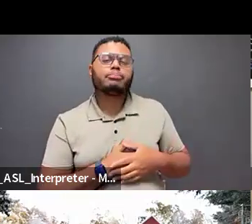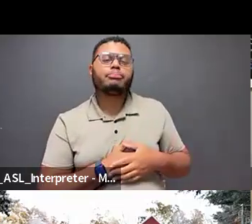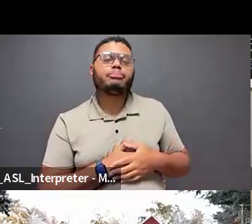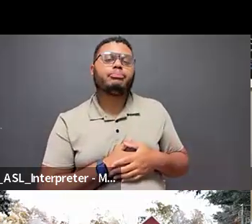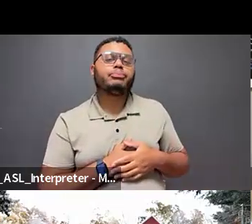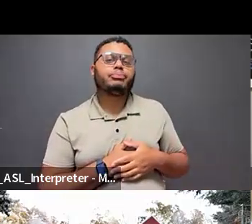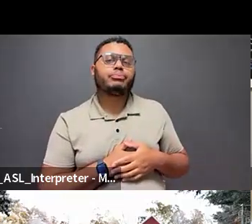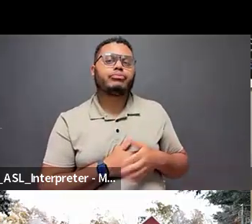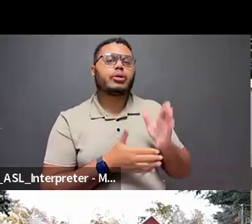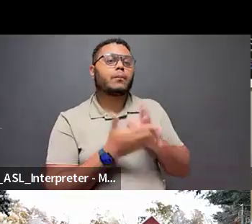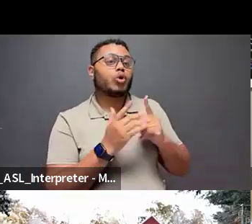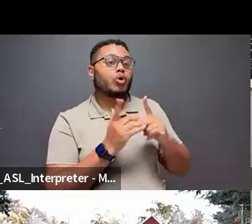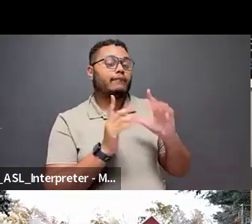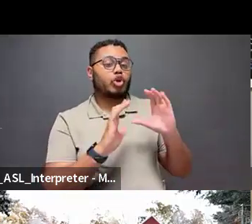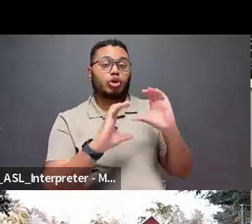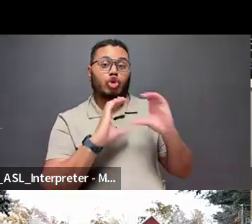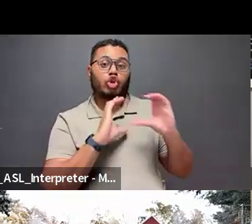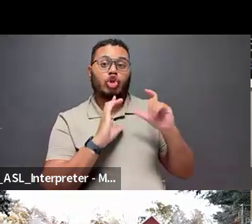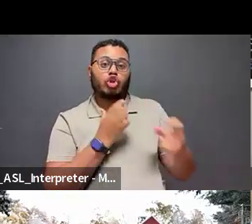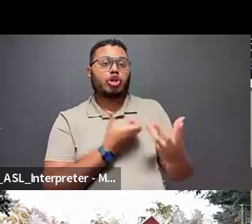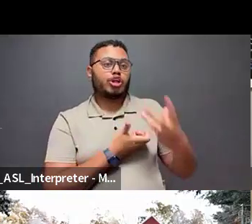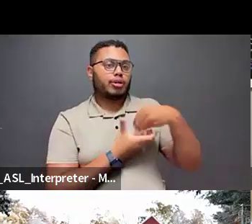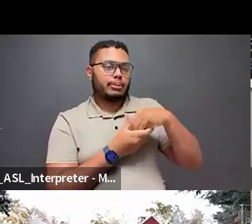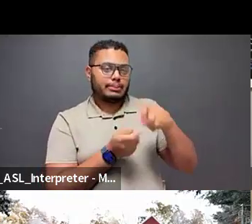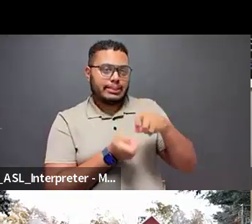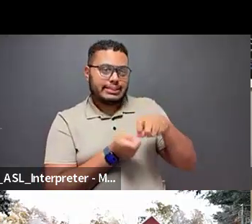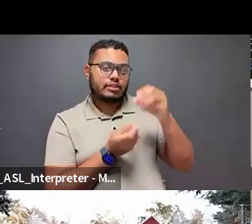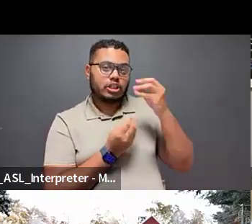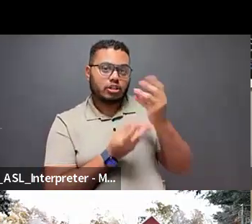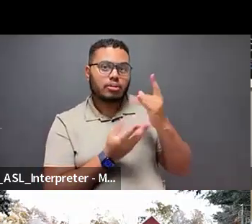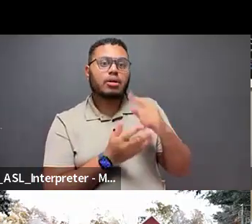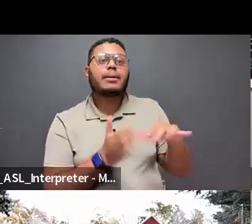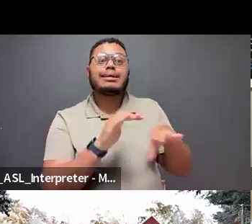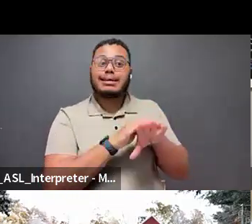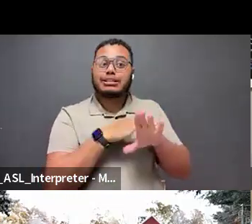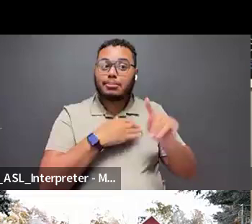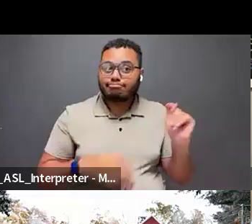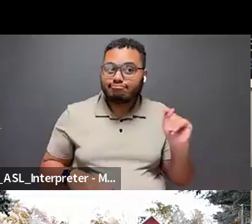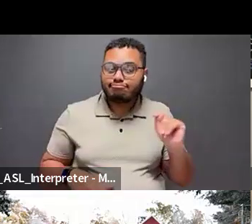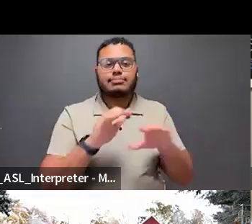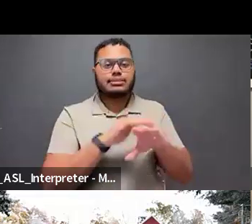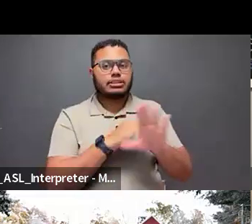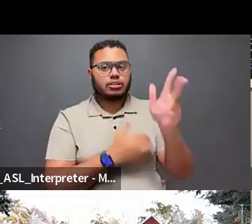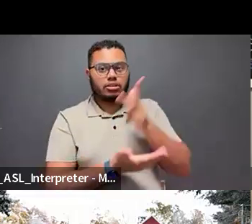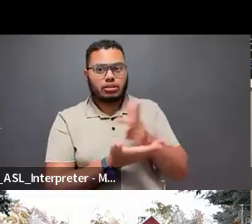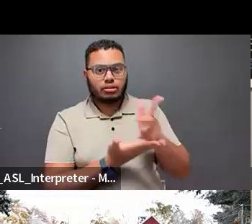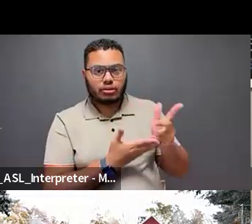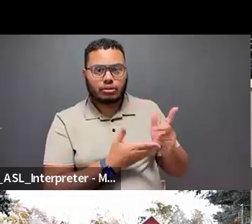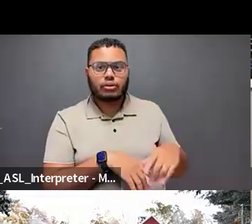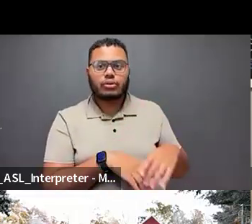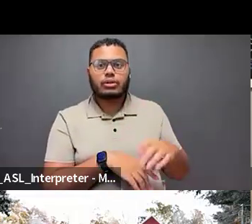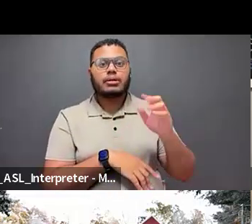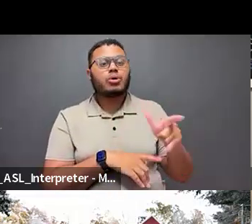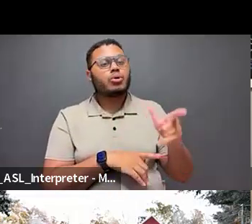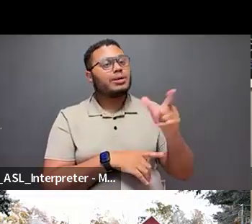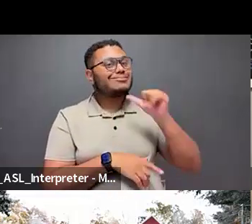And part of communication should also include specific information about accessible bathrooms and accessible parking, with not just a street